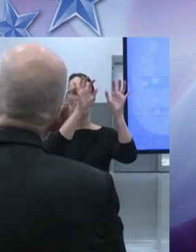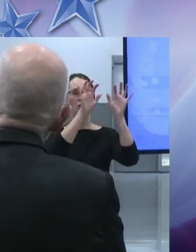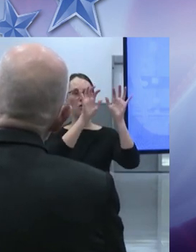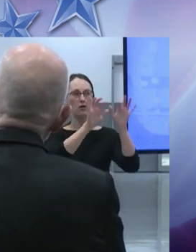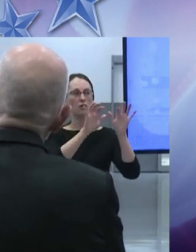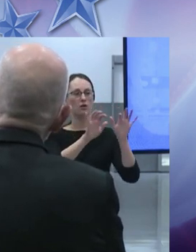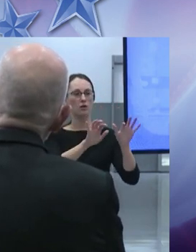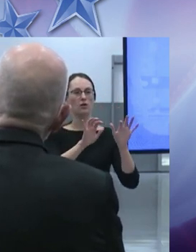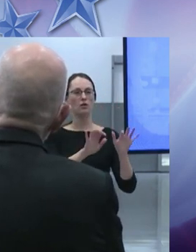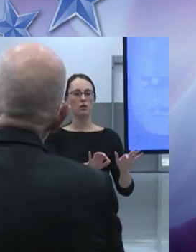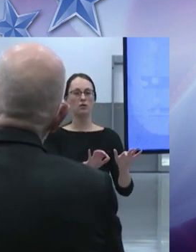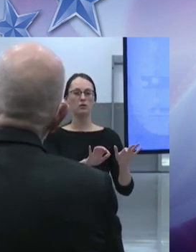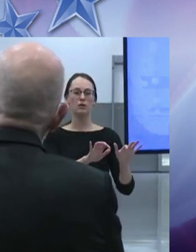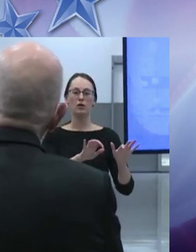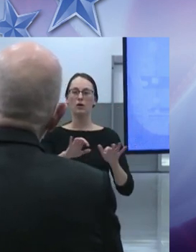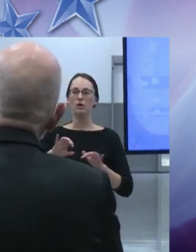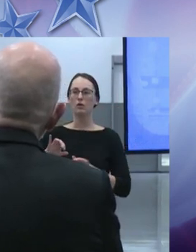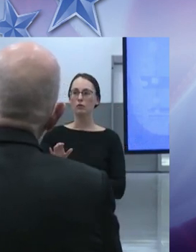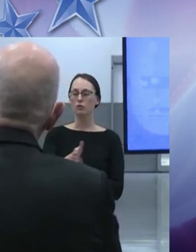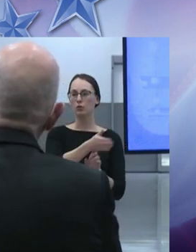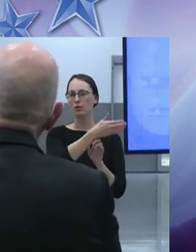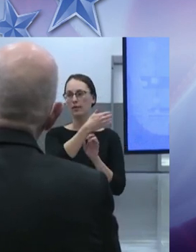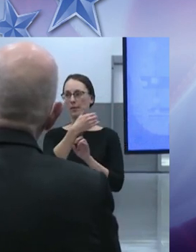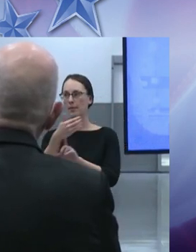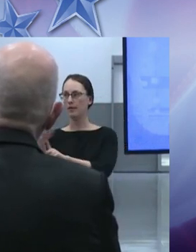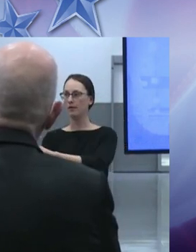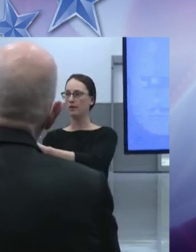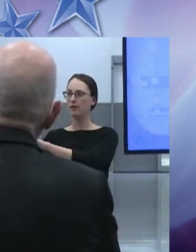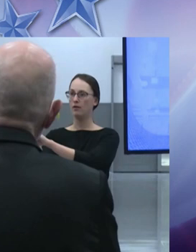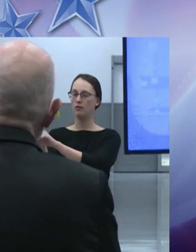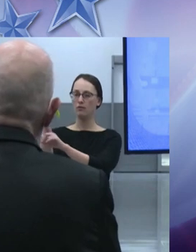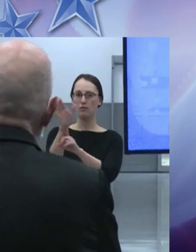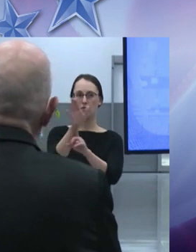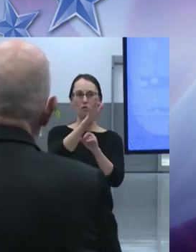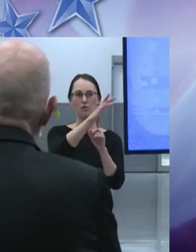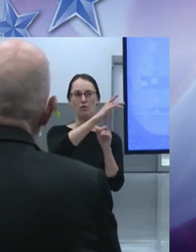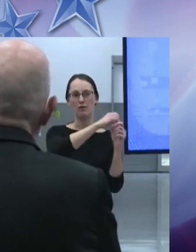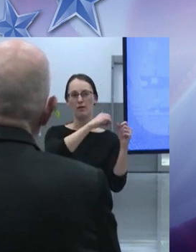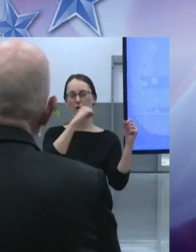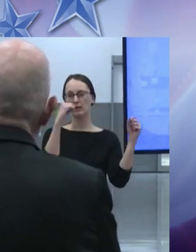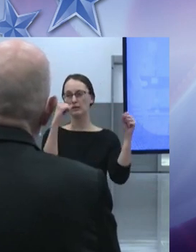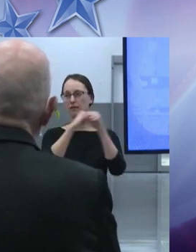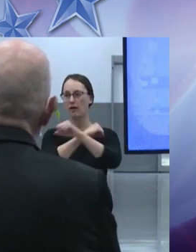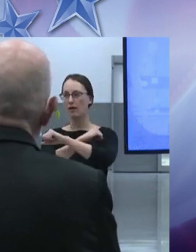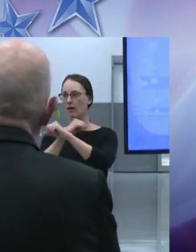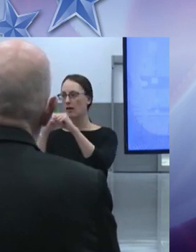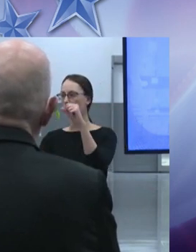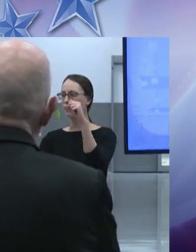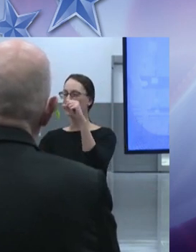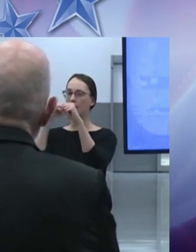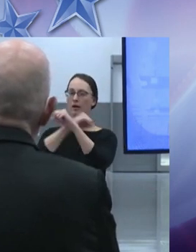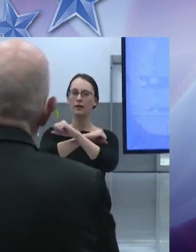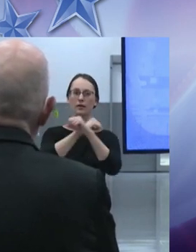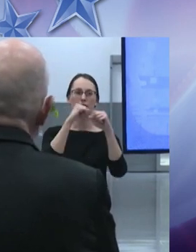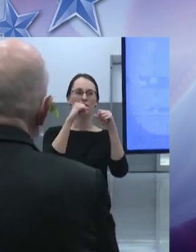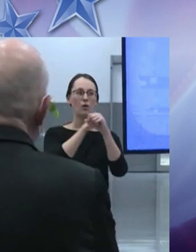stars through the perilous fight